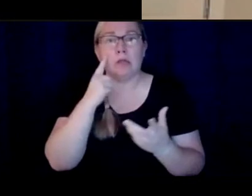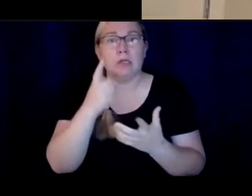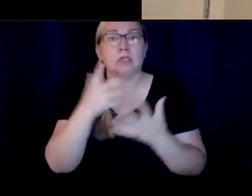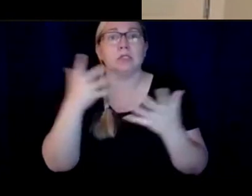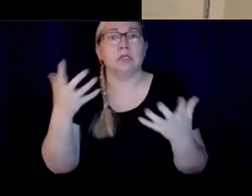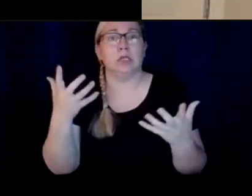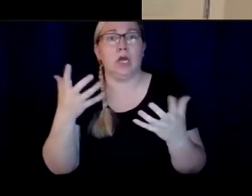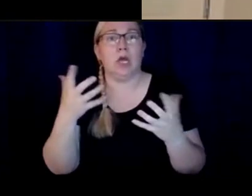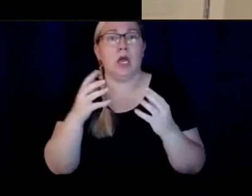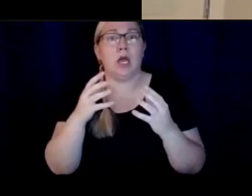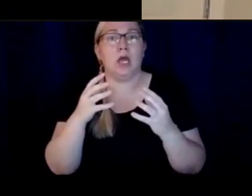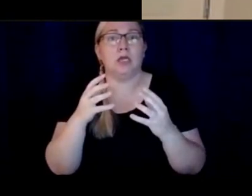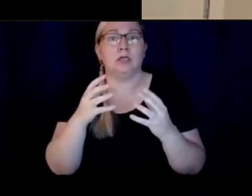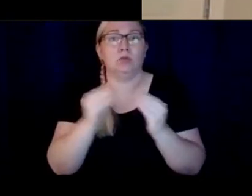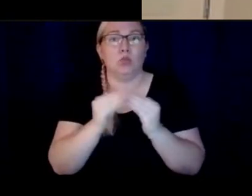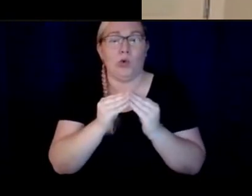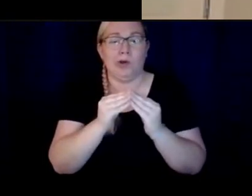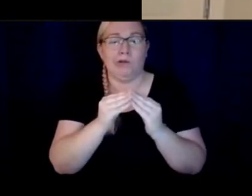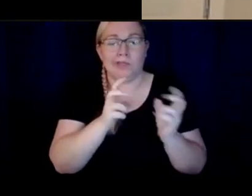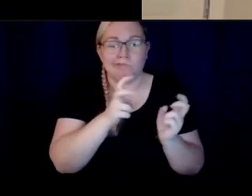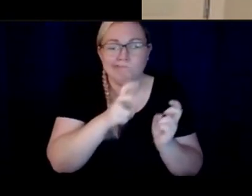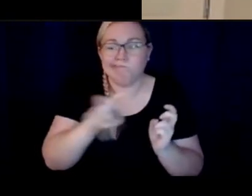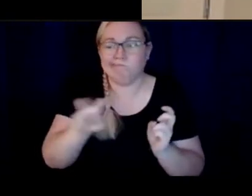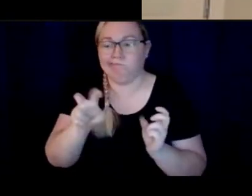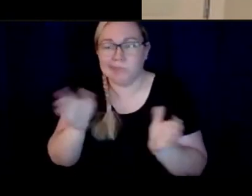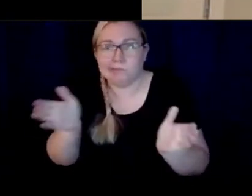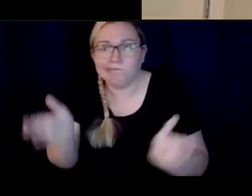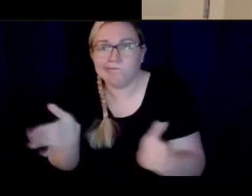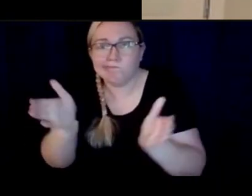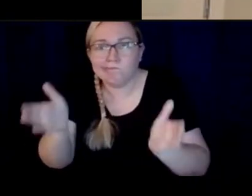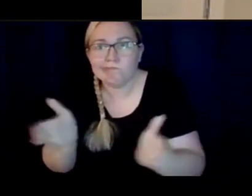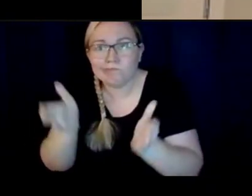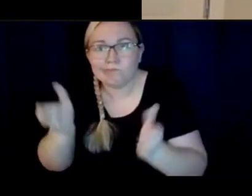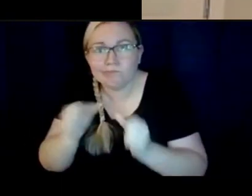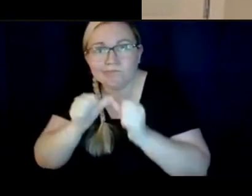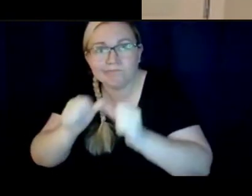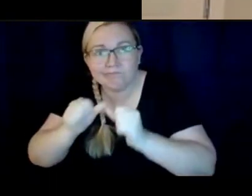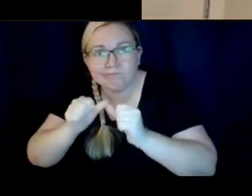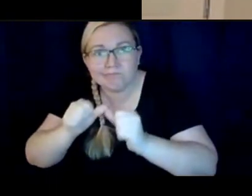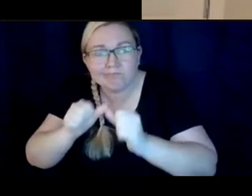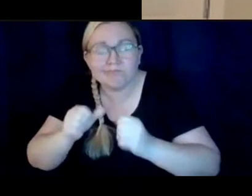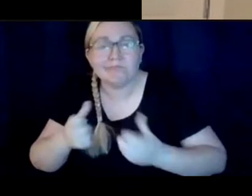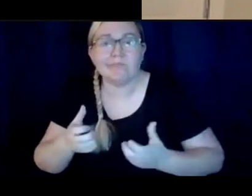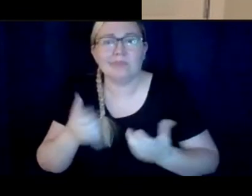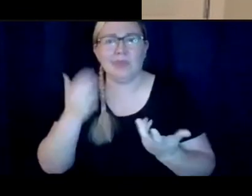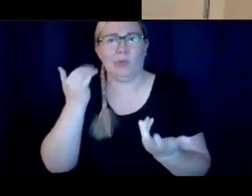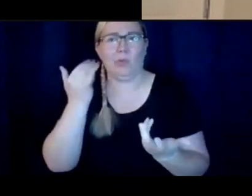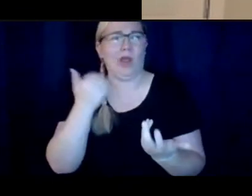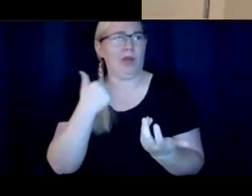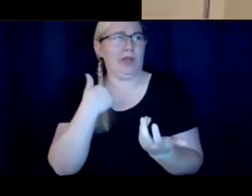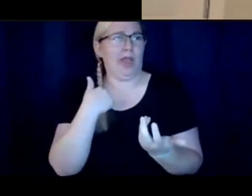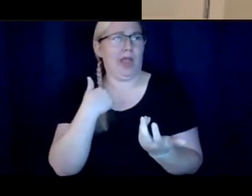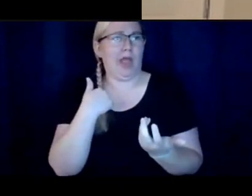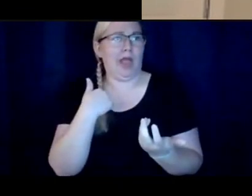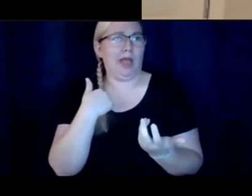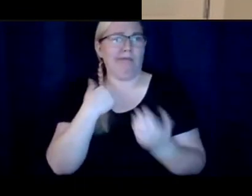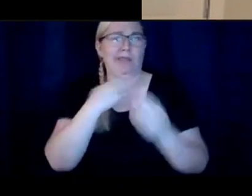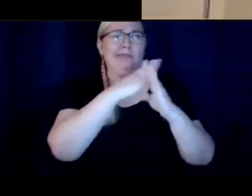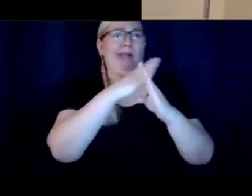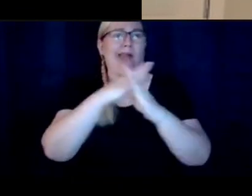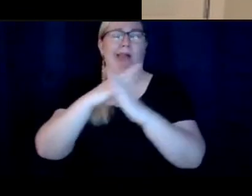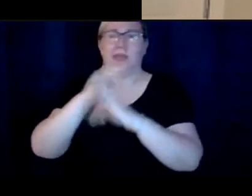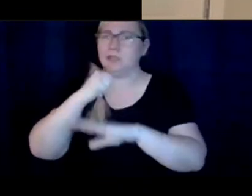a movement now to keep pushing, you know, to say, like, why do we have all of these hurdles in